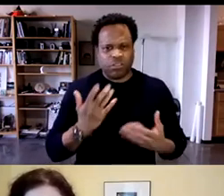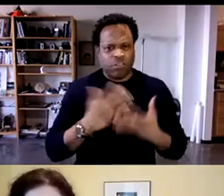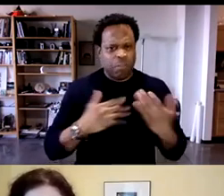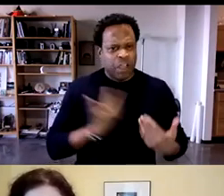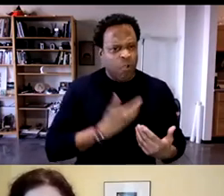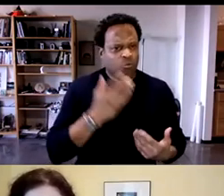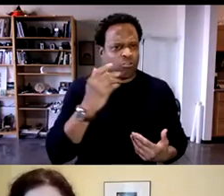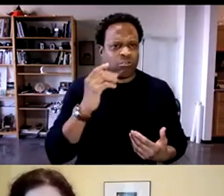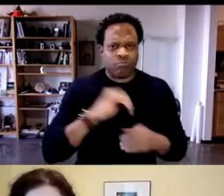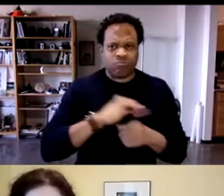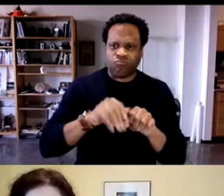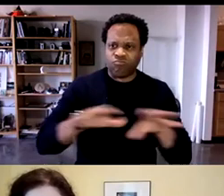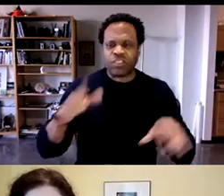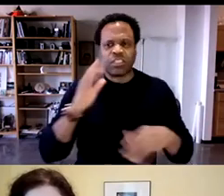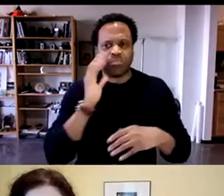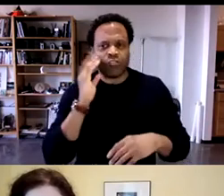that apply